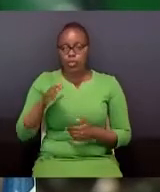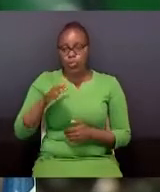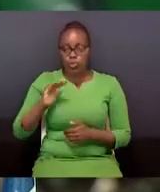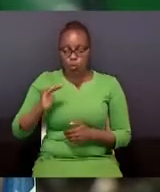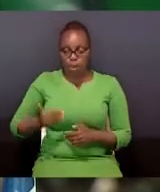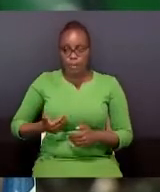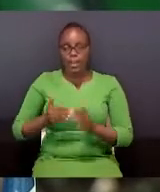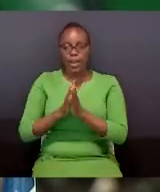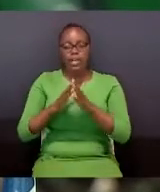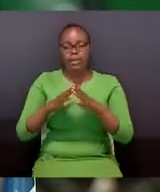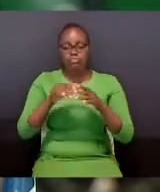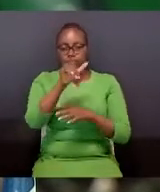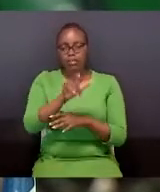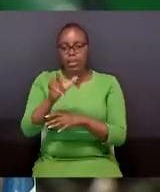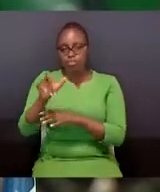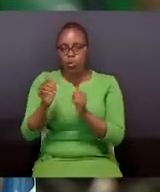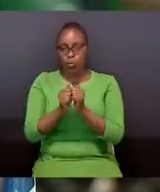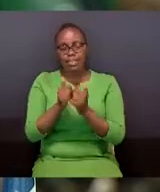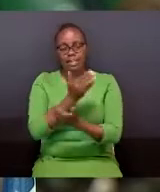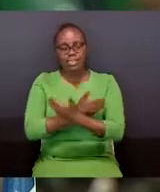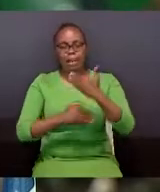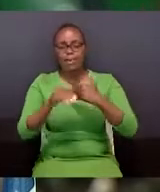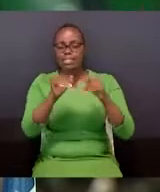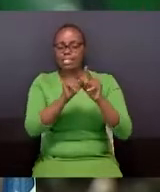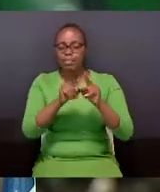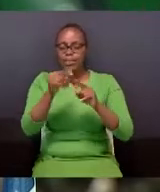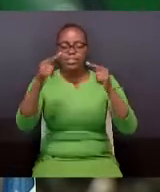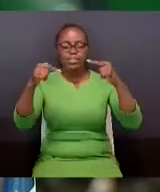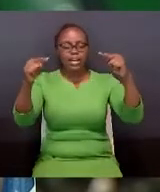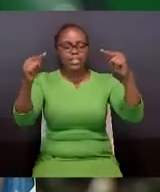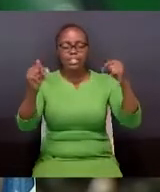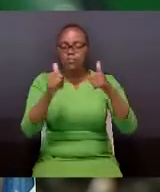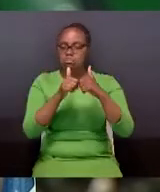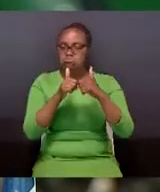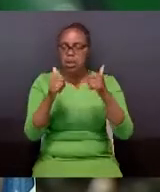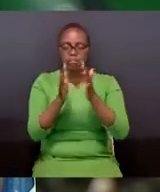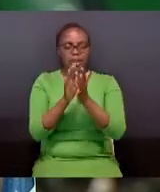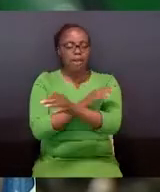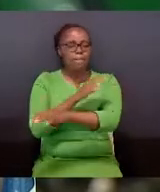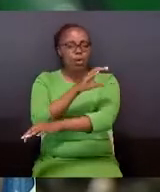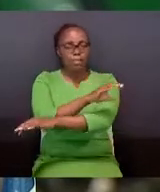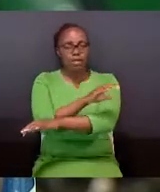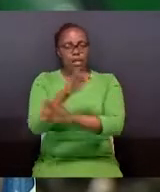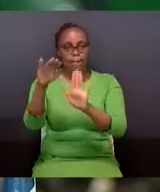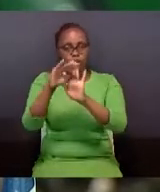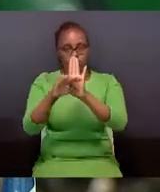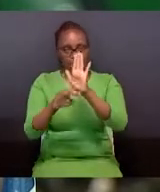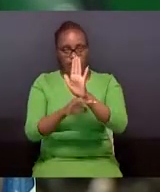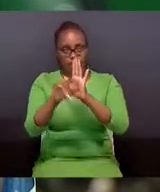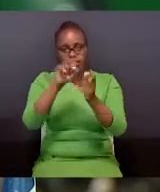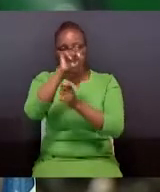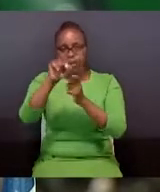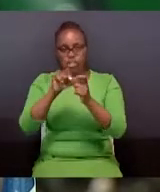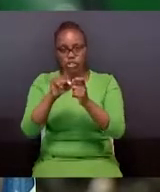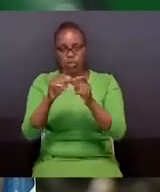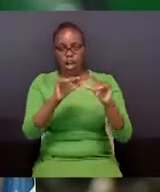disability. And that has been a very successful empowerment program for those particular